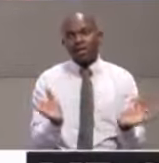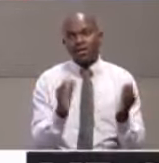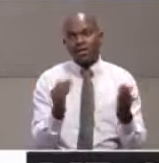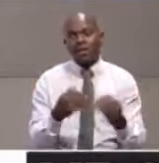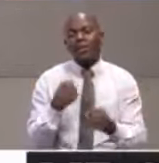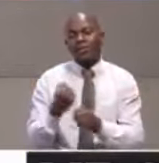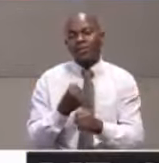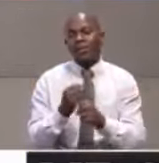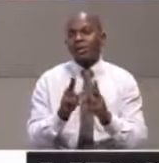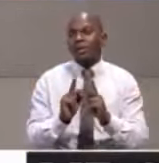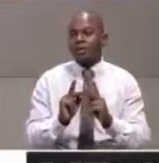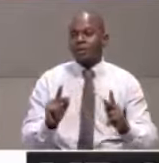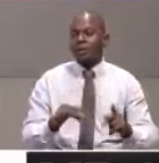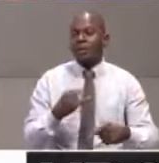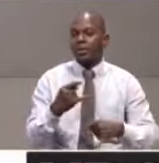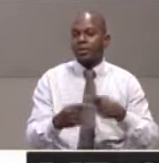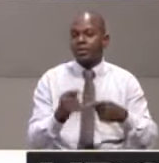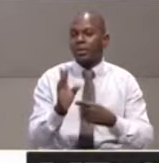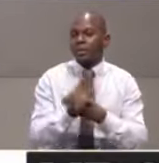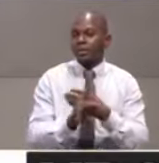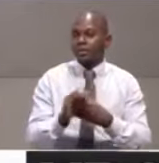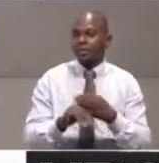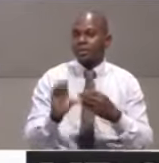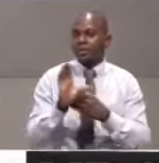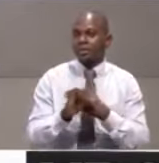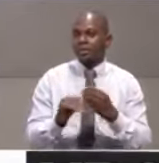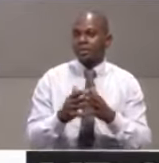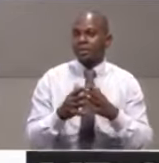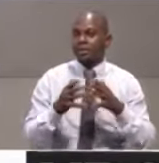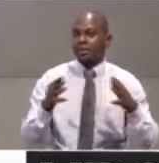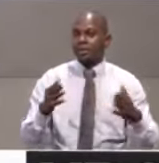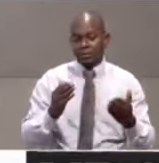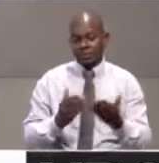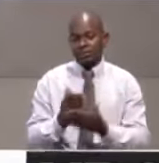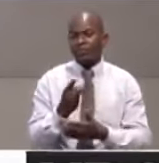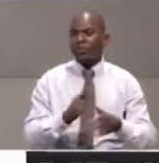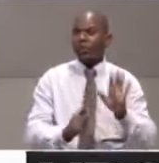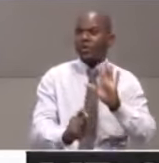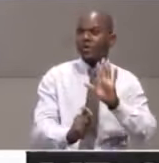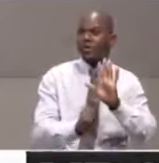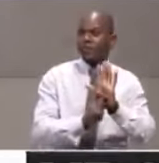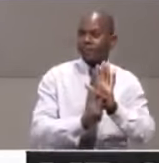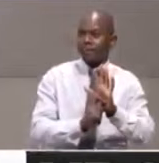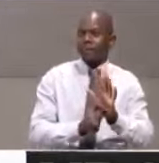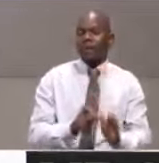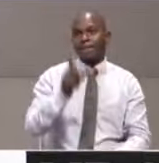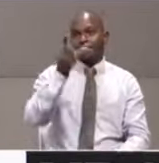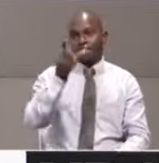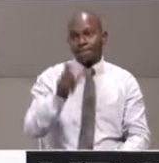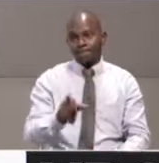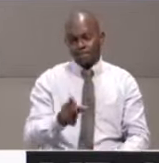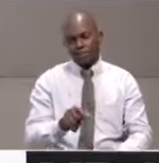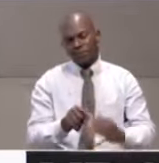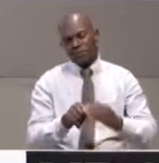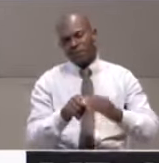and peacefully for the progress of the district and the country at large. I am a true testimony of somebody coming from